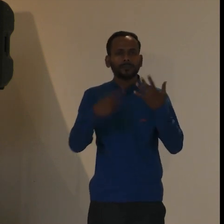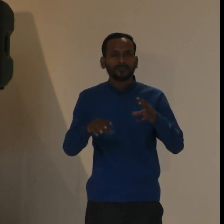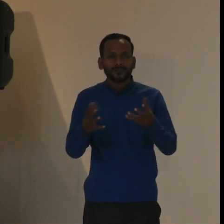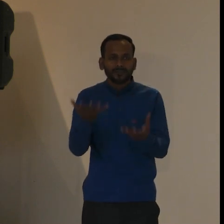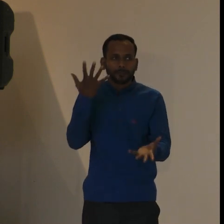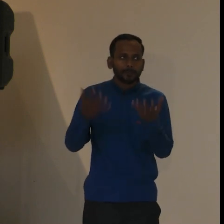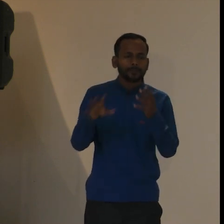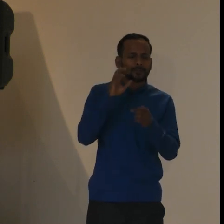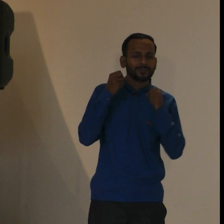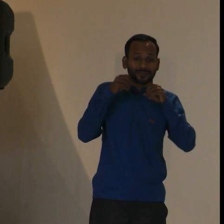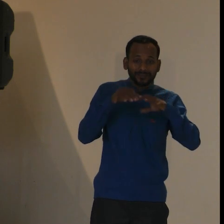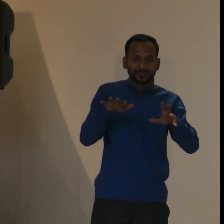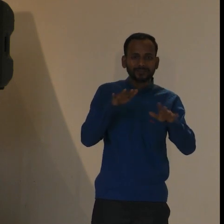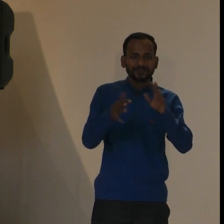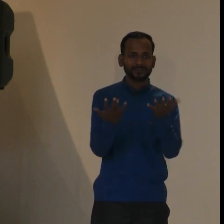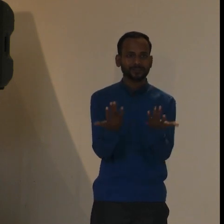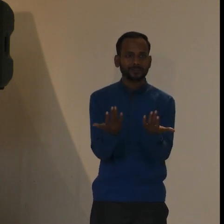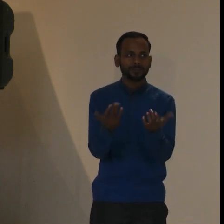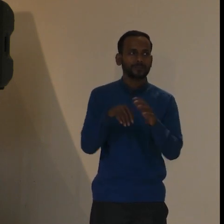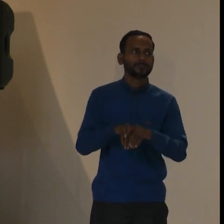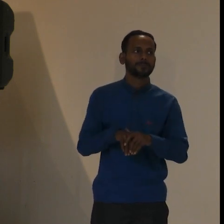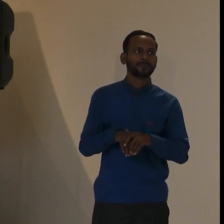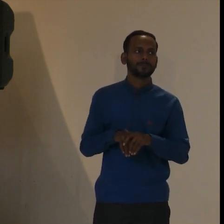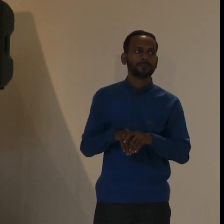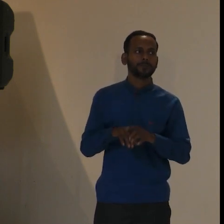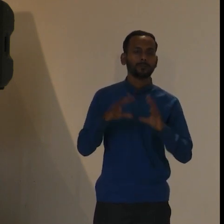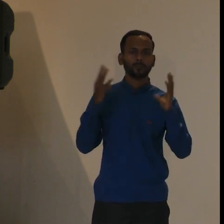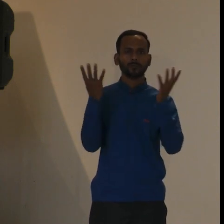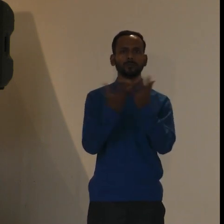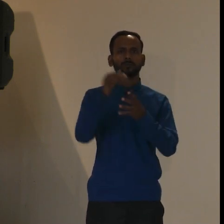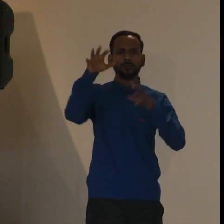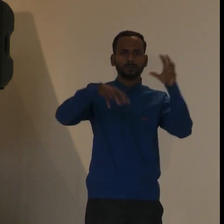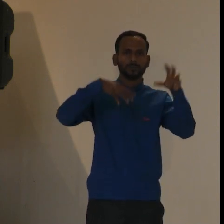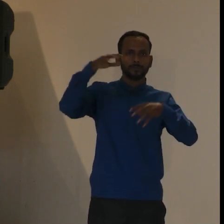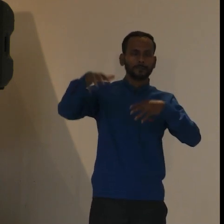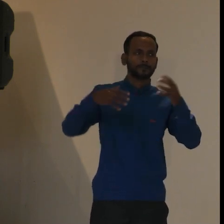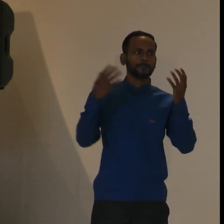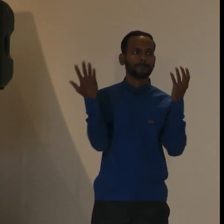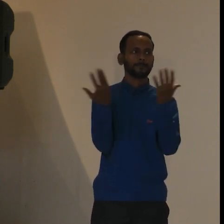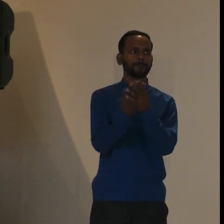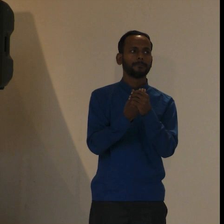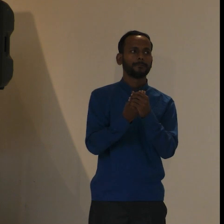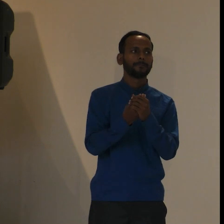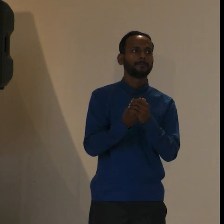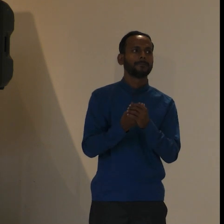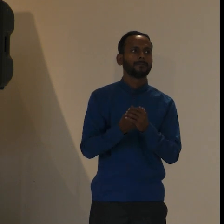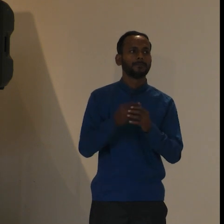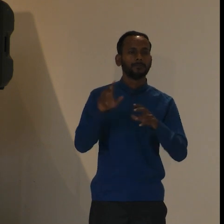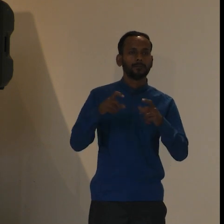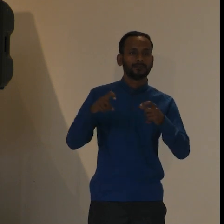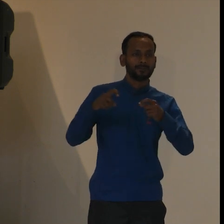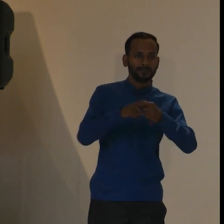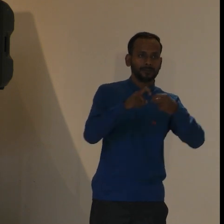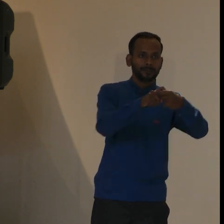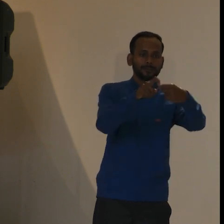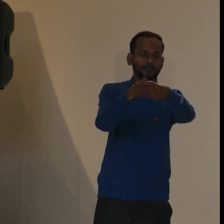that we've accessed. And plus, one of the things we try to do is include more, how do you say, nodes into the network